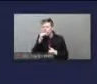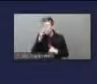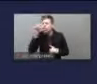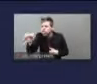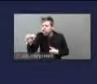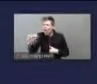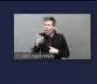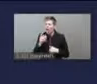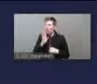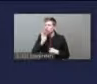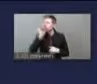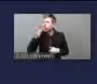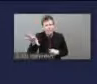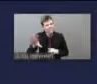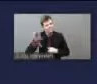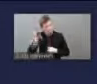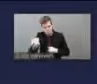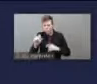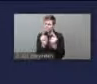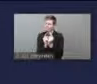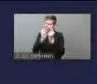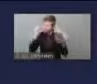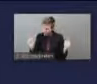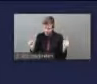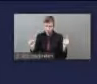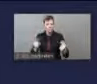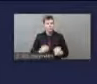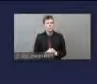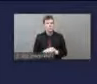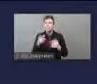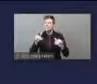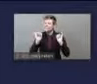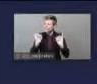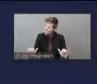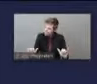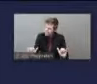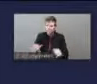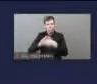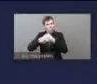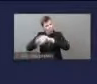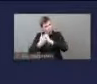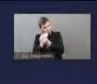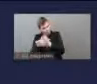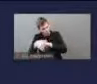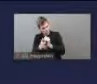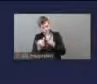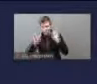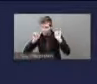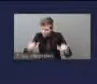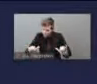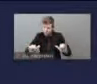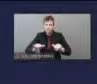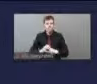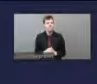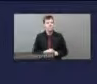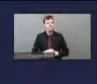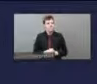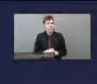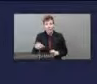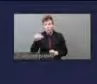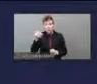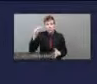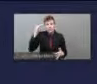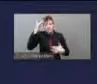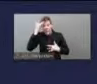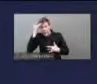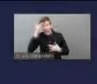health practice that until this pandemic, I think we all realize now that we probably weren't as vigilant